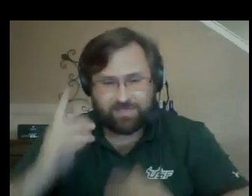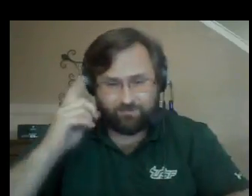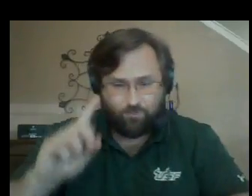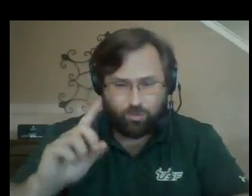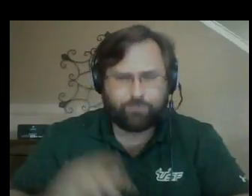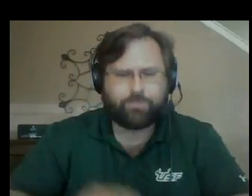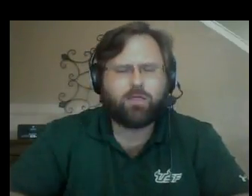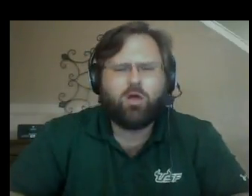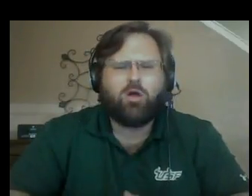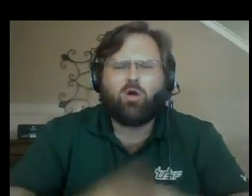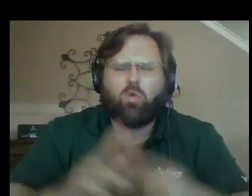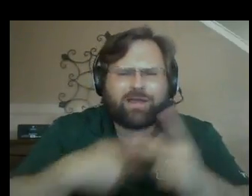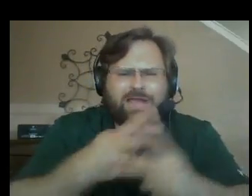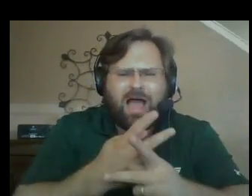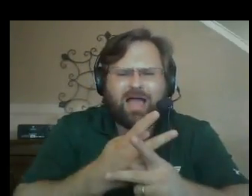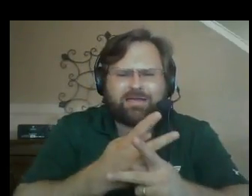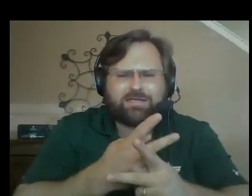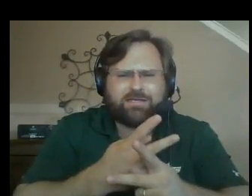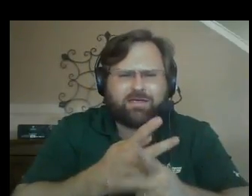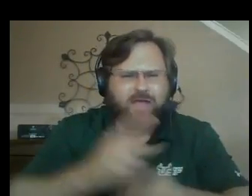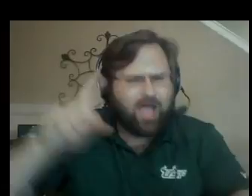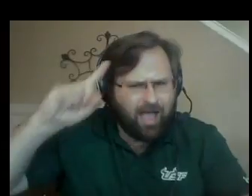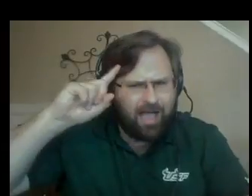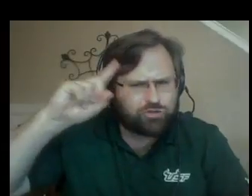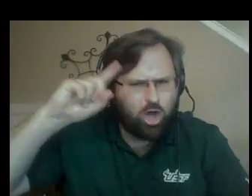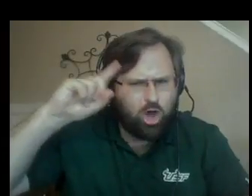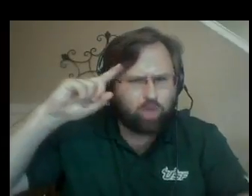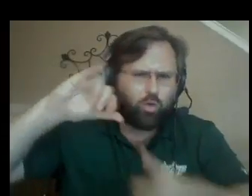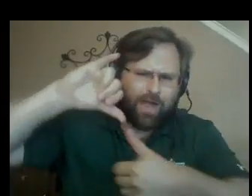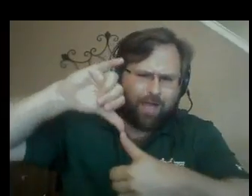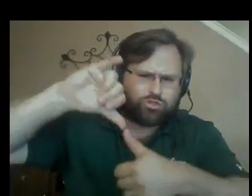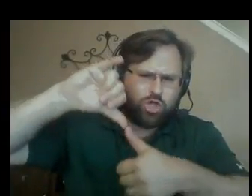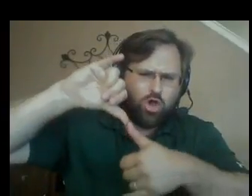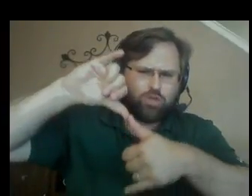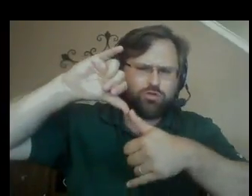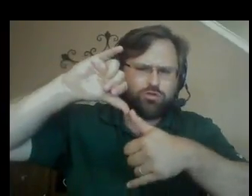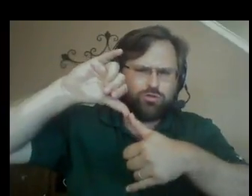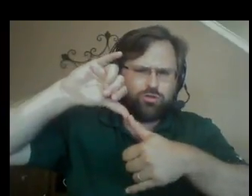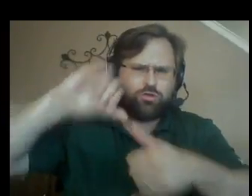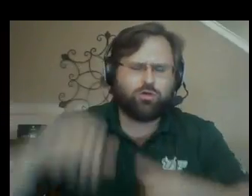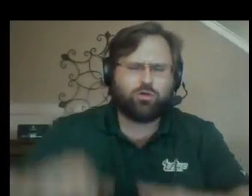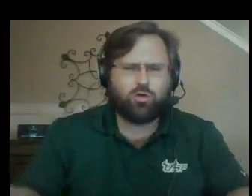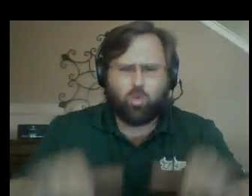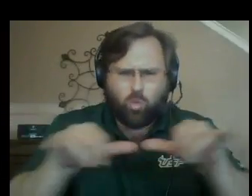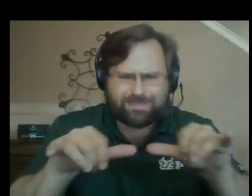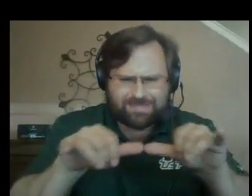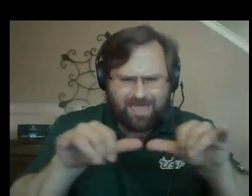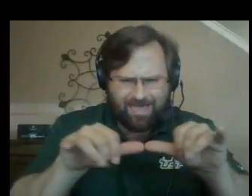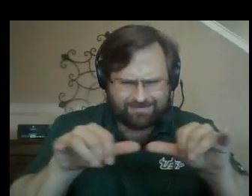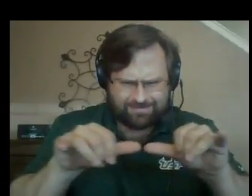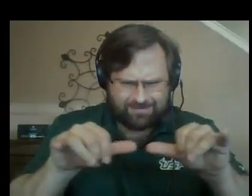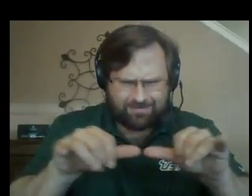and the sign for. What kind? How tall or how tall?